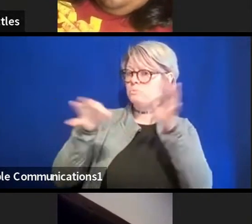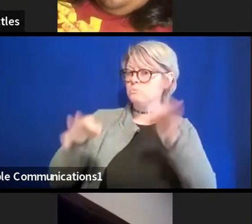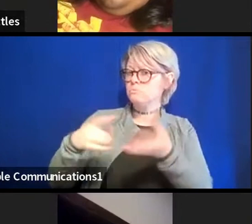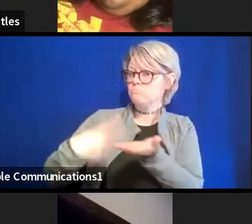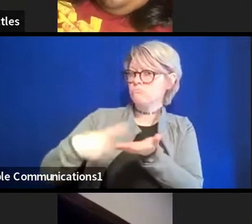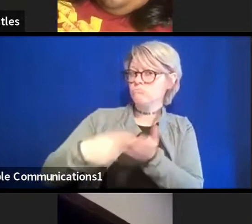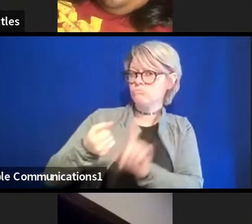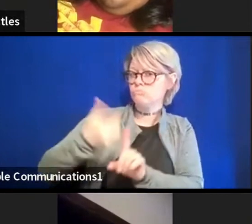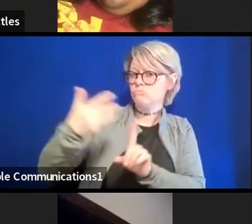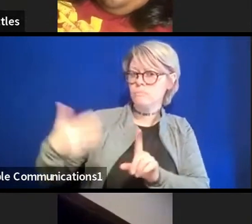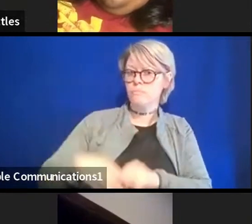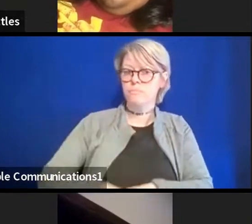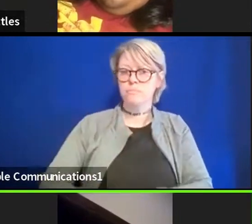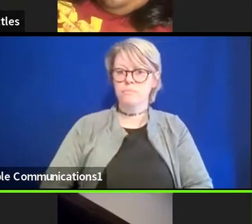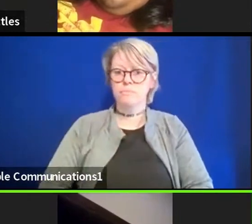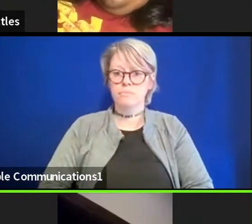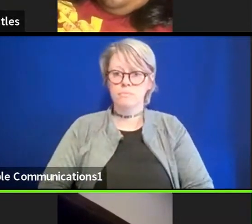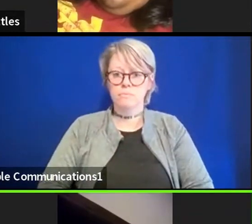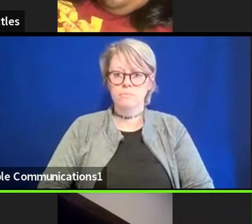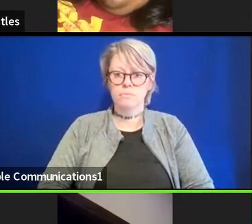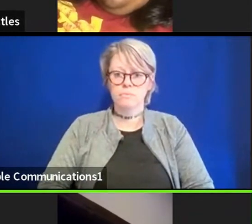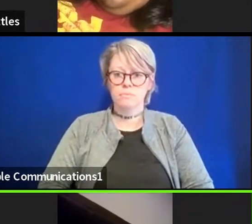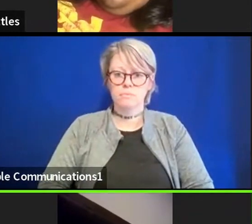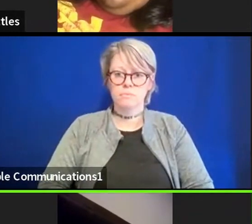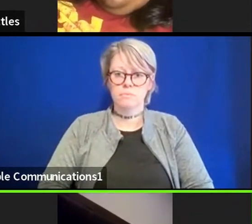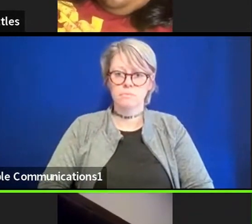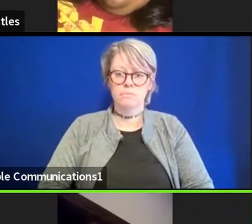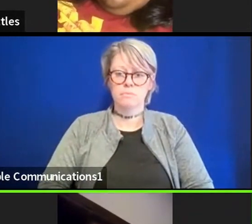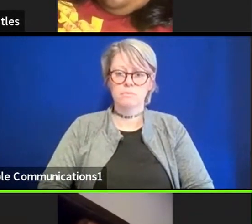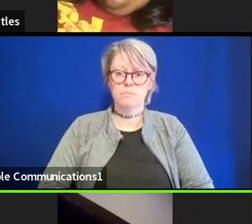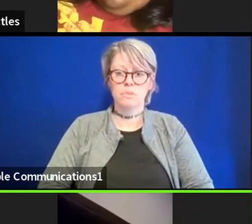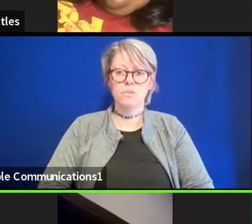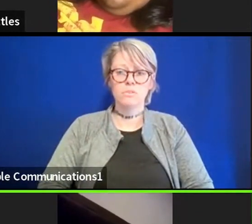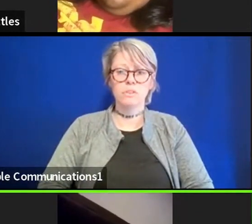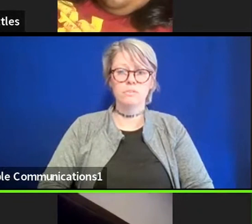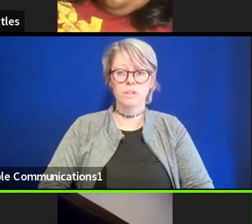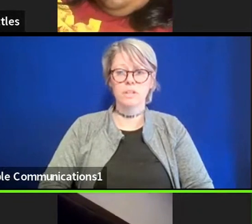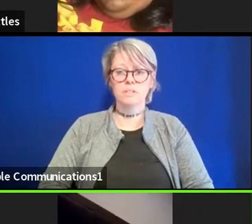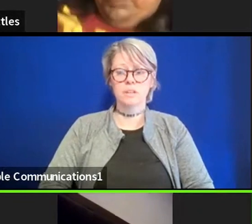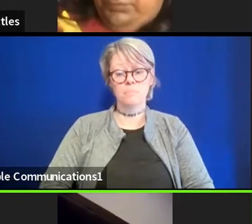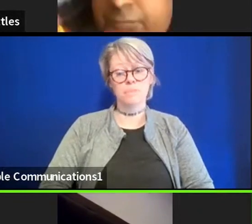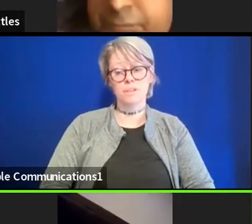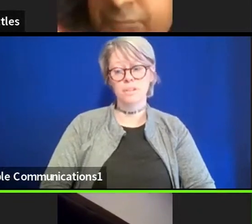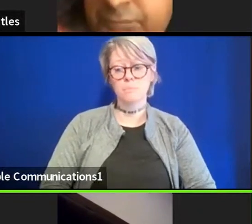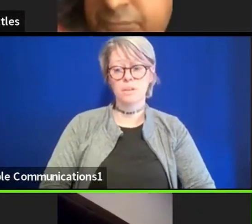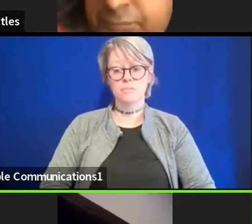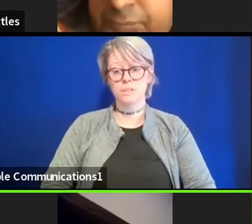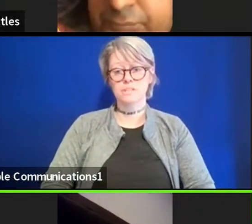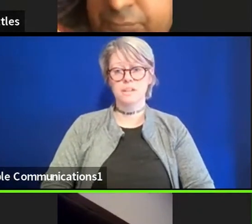can share? Well, most common situation is that when I go to the doctors, sometimes they